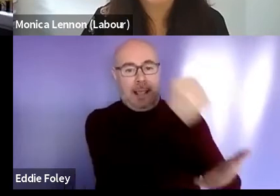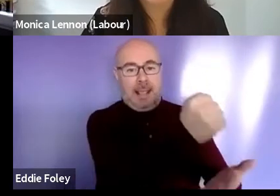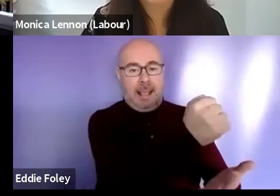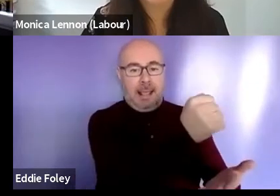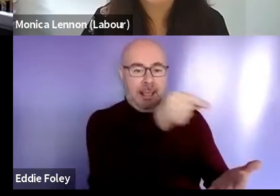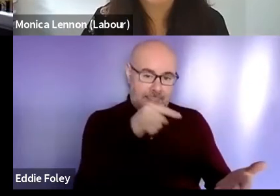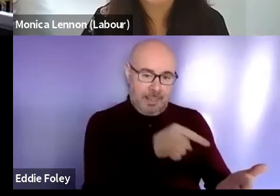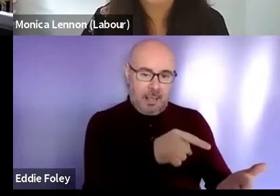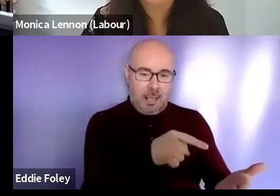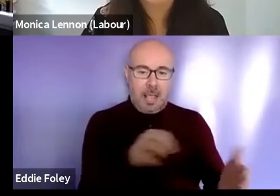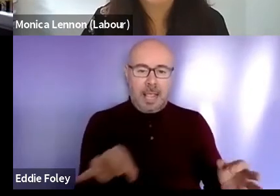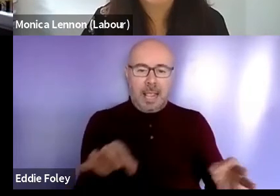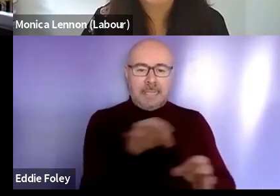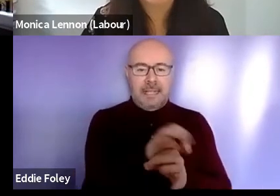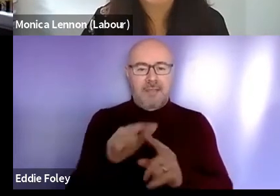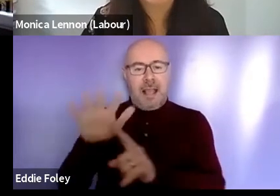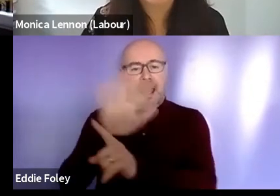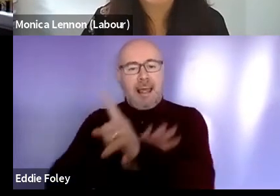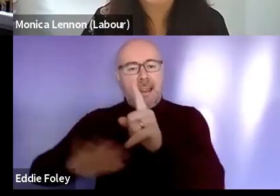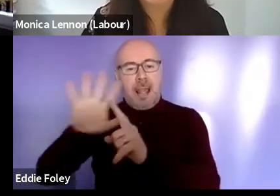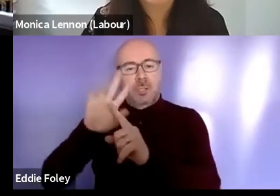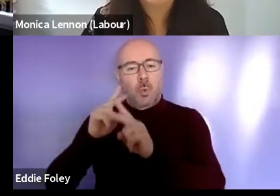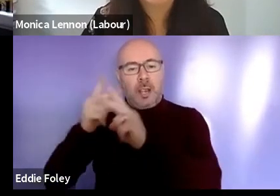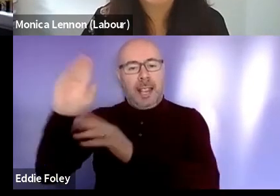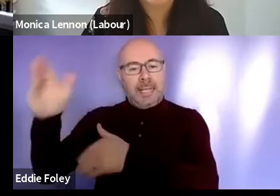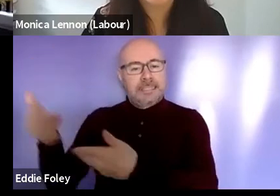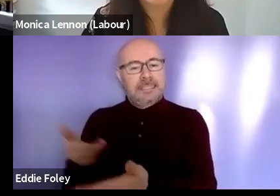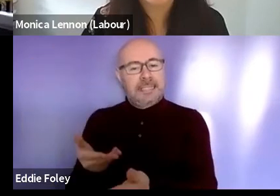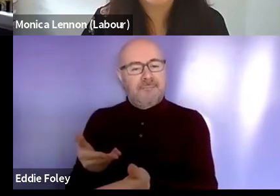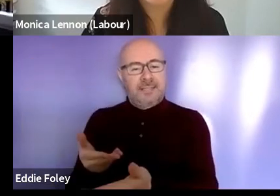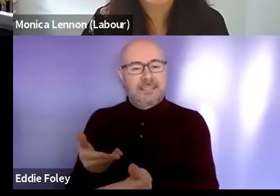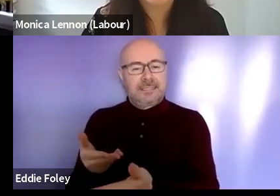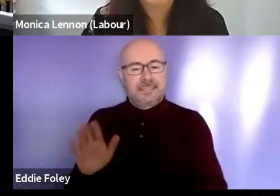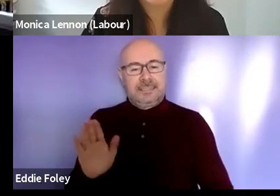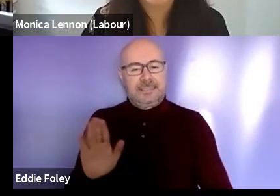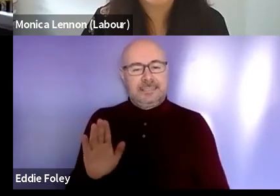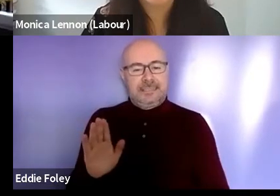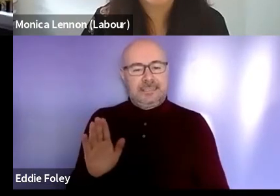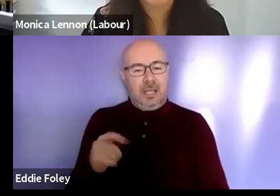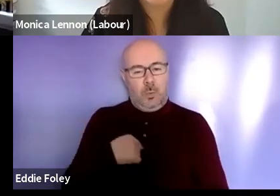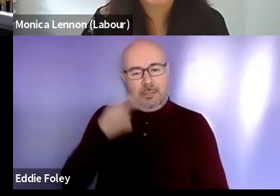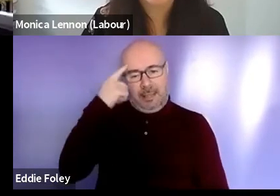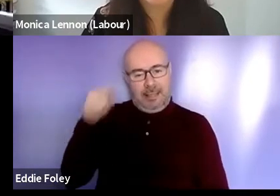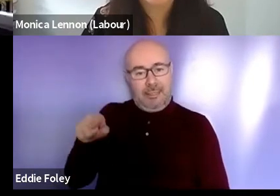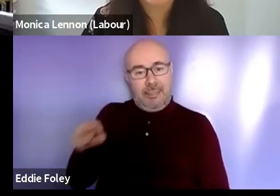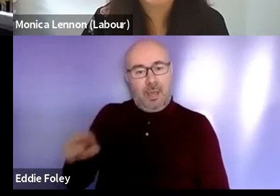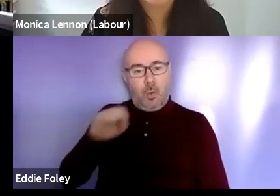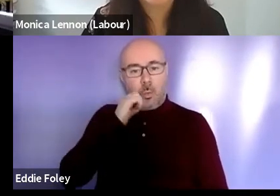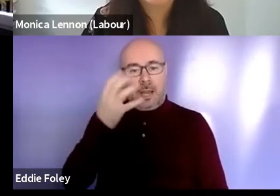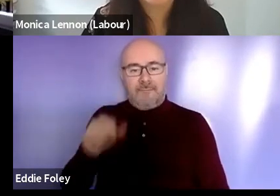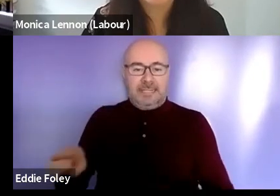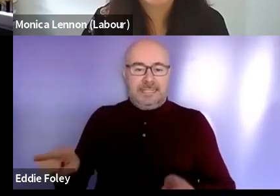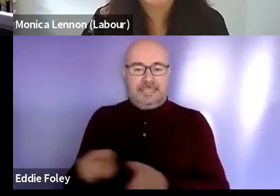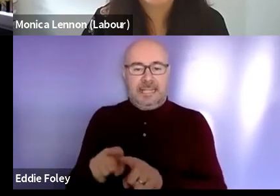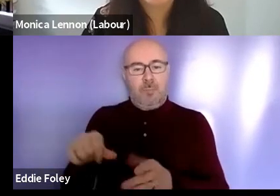care service, which we think will share the kind of problems that have the same problems as we saw with the centralisation of police. So you don't